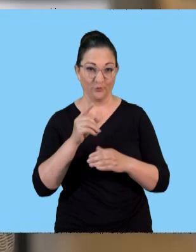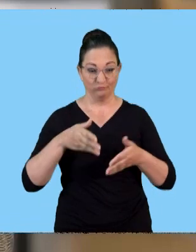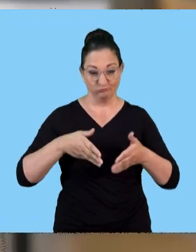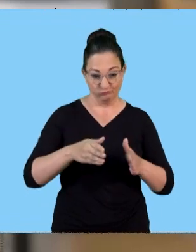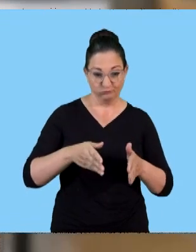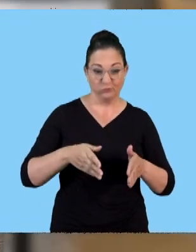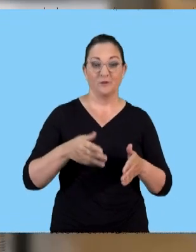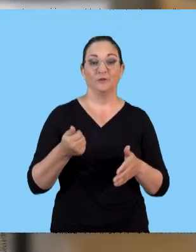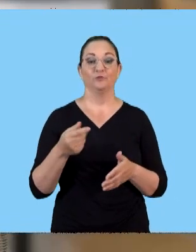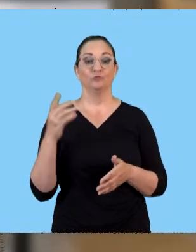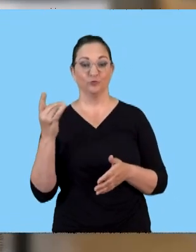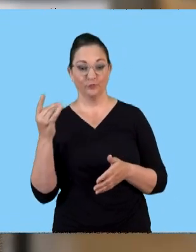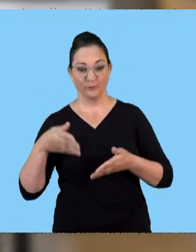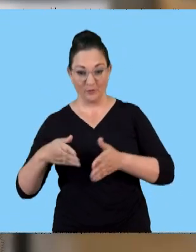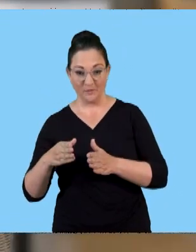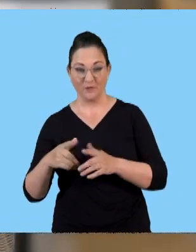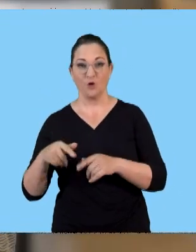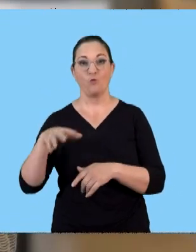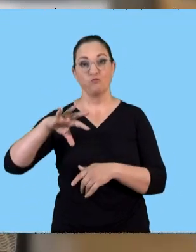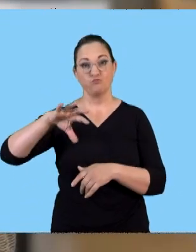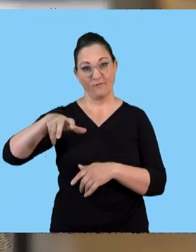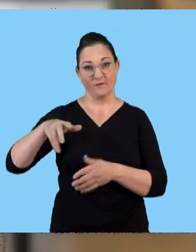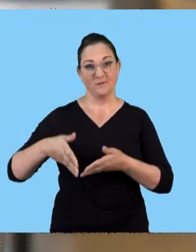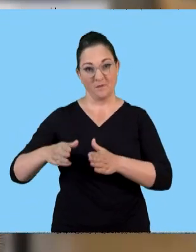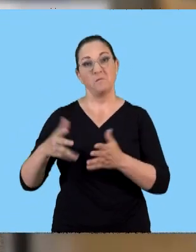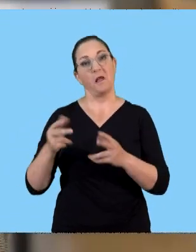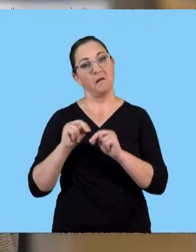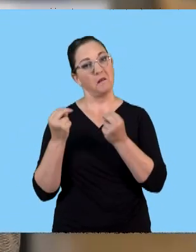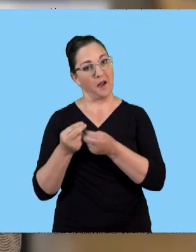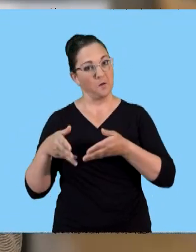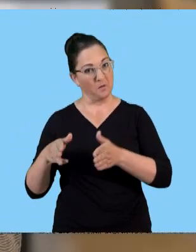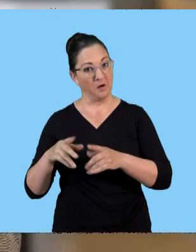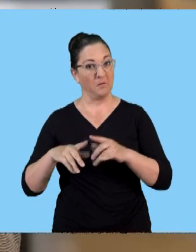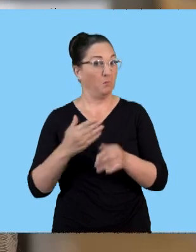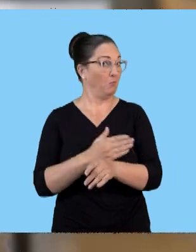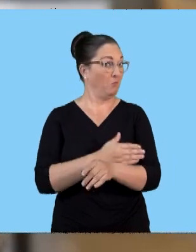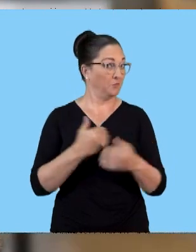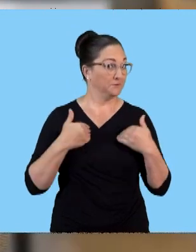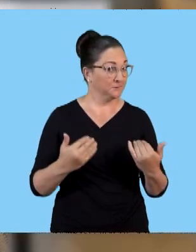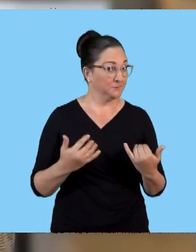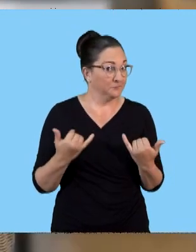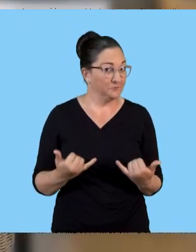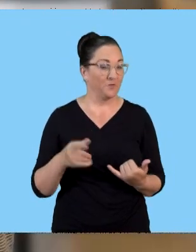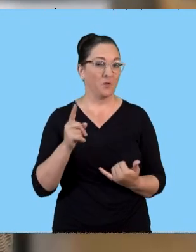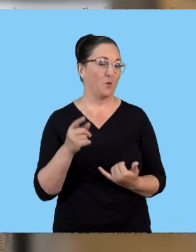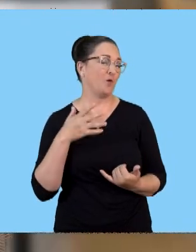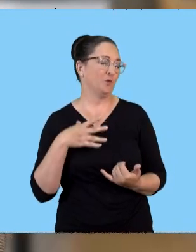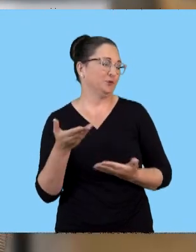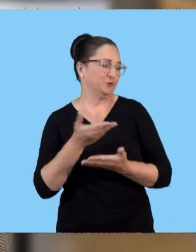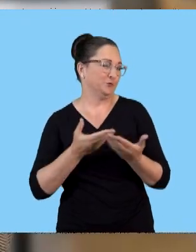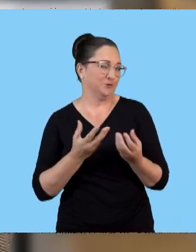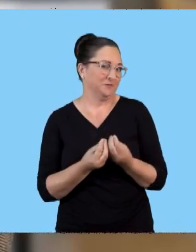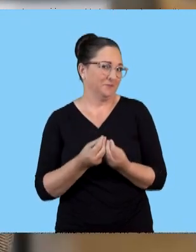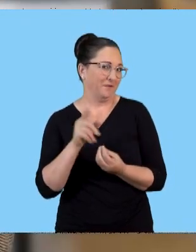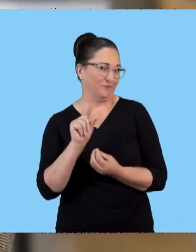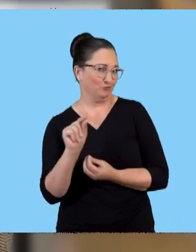suburban maps, provincial maps, as well as national maps. Now, before I start with our lesson, let me quickly share something interesting with